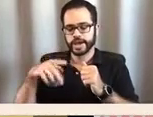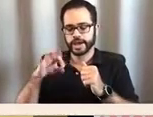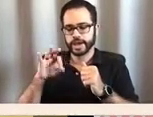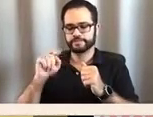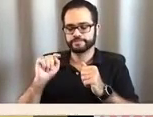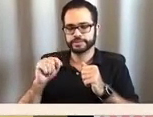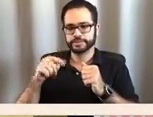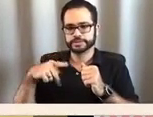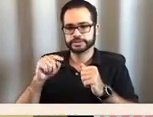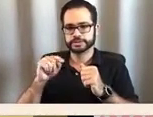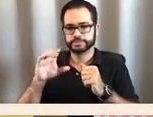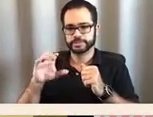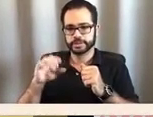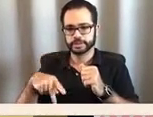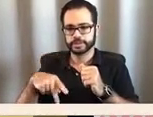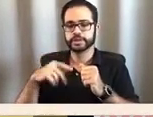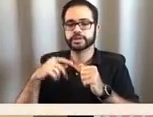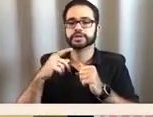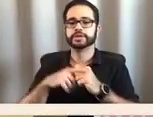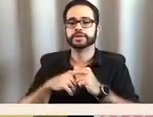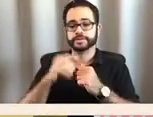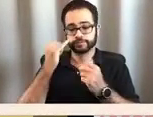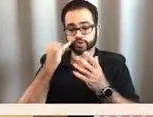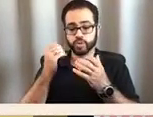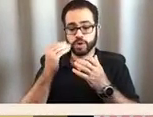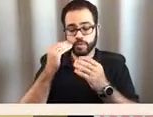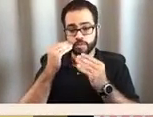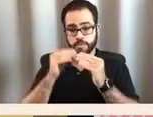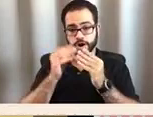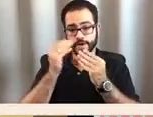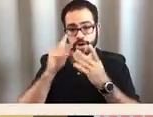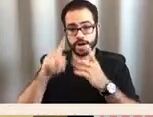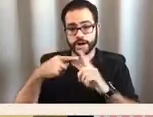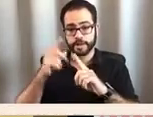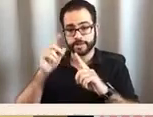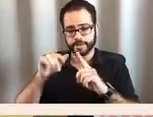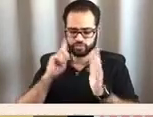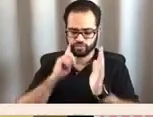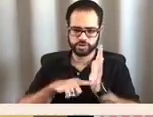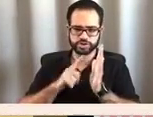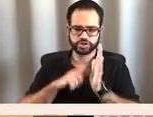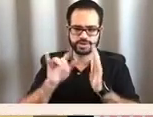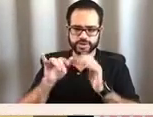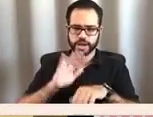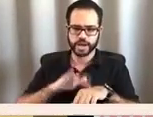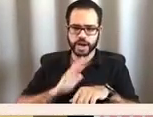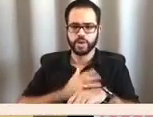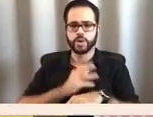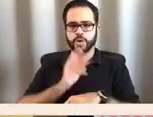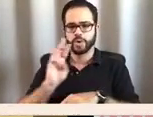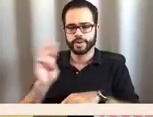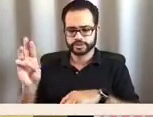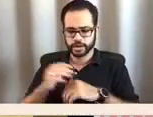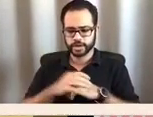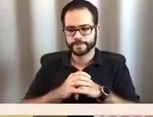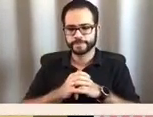FPCTP. You want to learn more about that? You'll have an opportunity to check out that on our website as